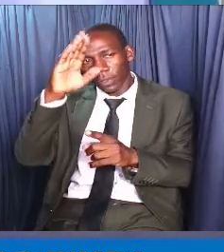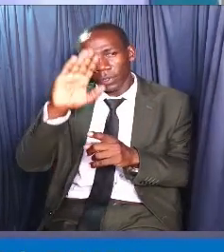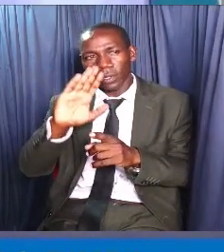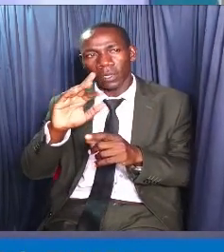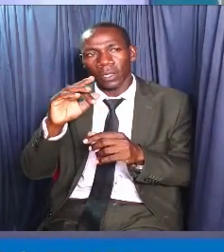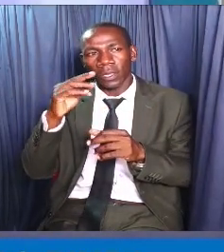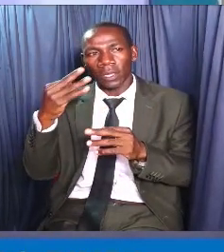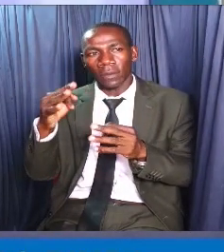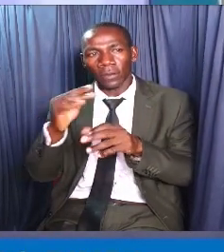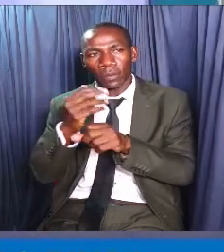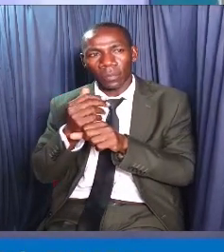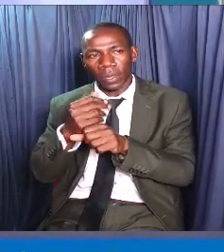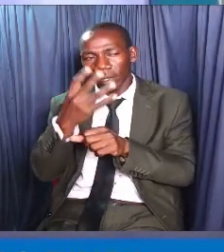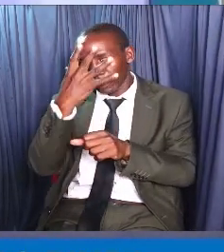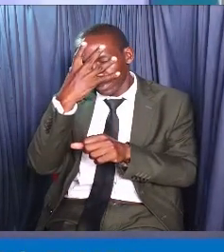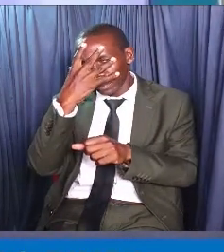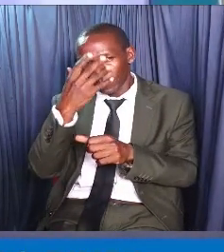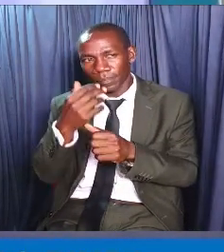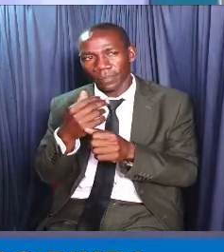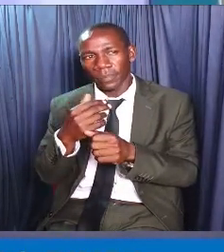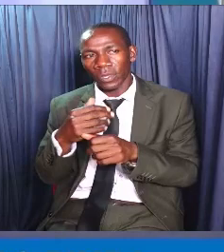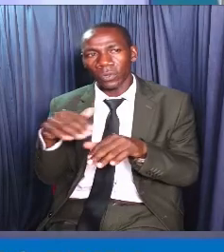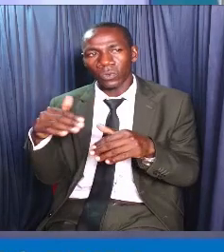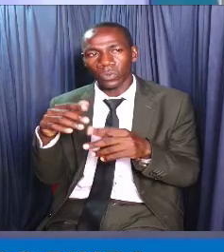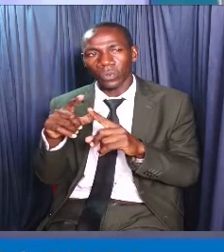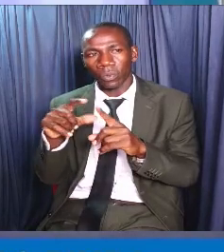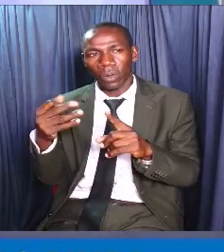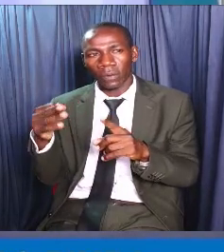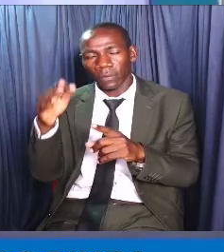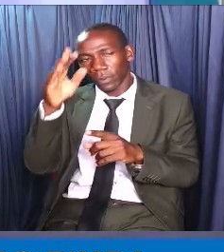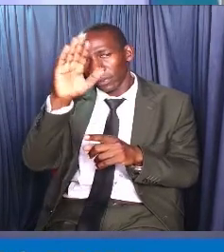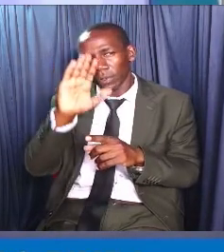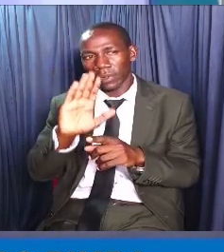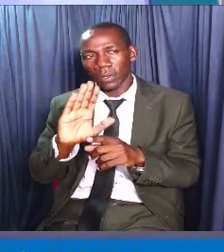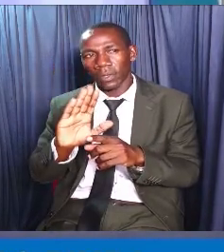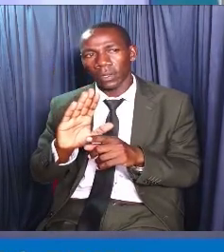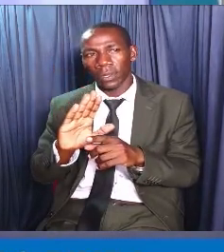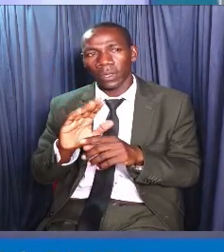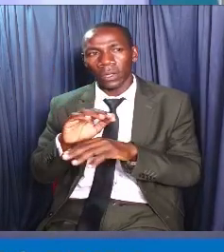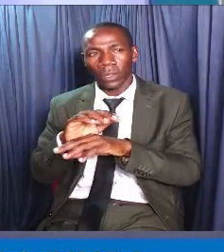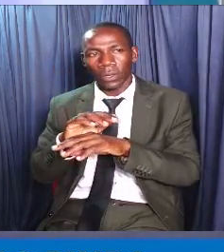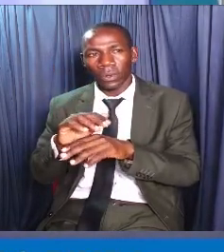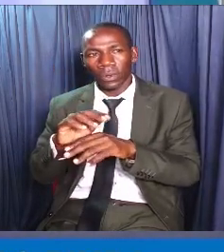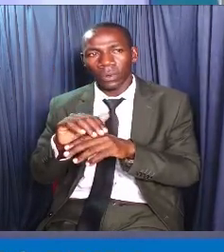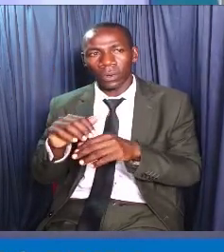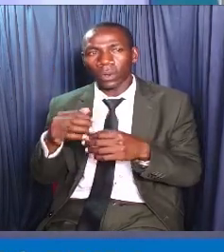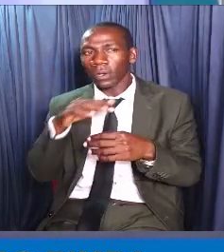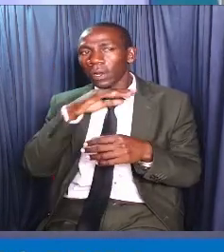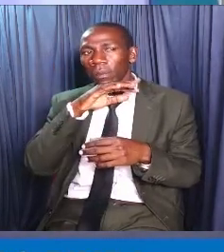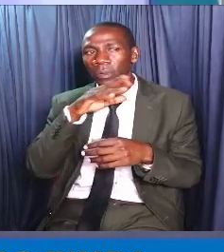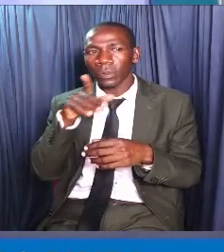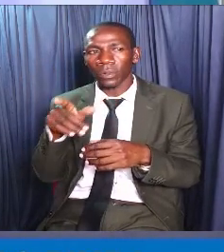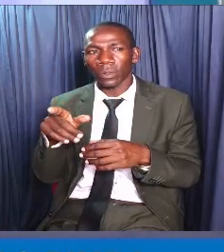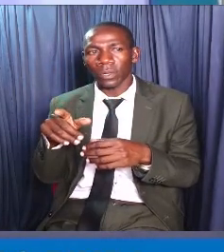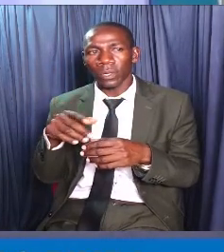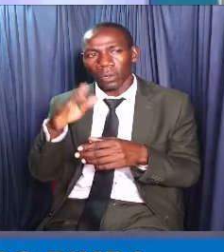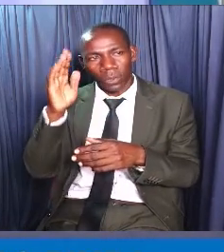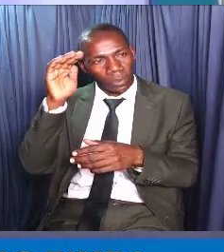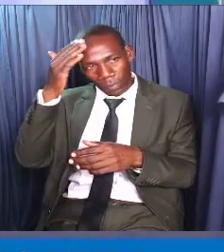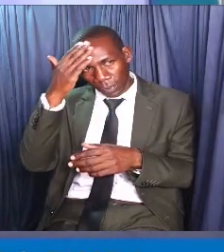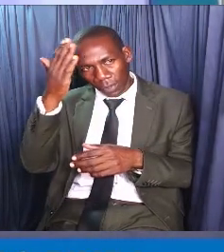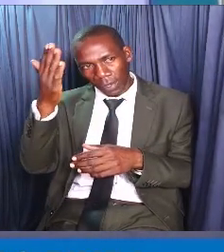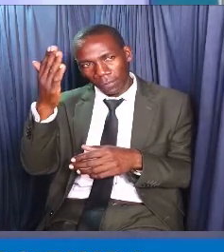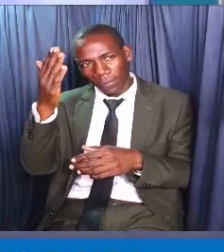Hata ukafedheheshwa. Even if you are dismayed. Wewe tenda na Mungu. You do that of God. Hata ukaitwa ukitambara. Even if you are called a rag. Wewe tii. You